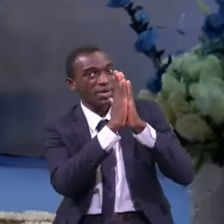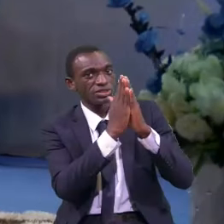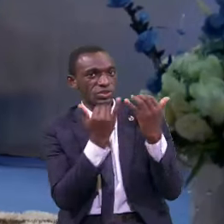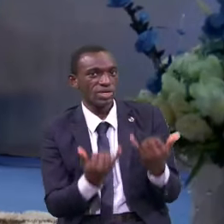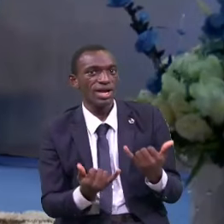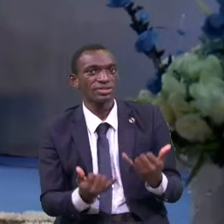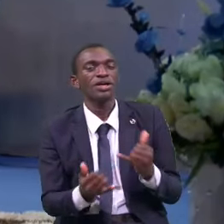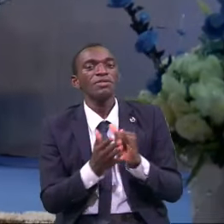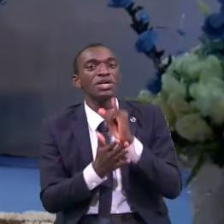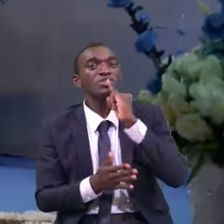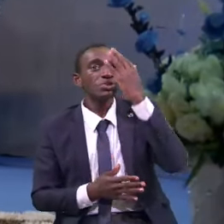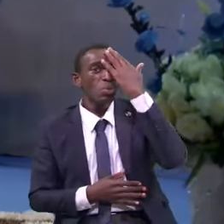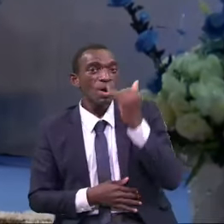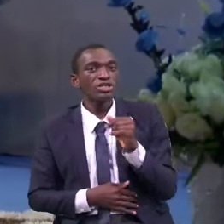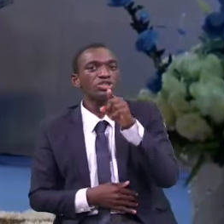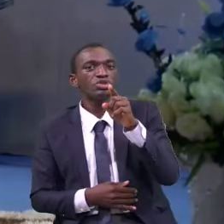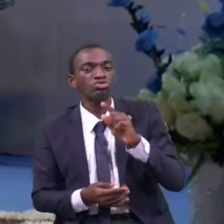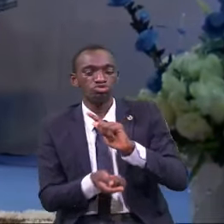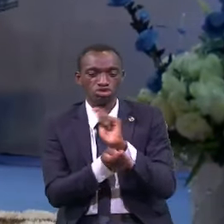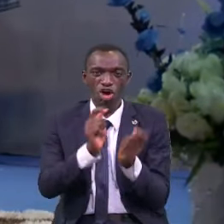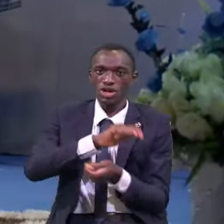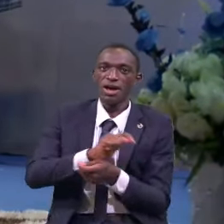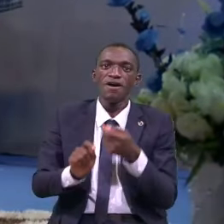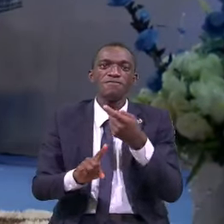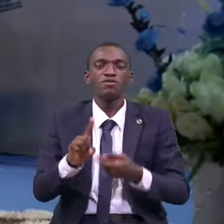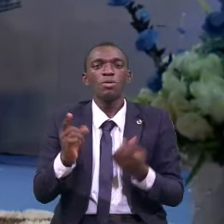That's why you are turning from darkness to light tonight.